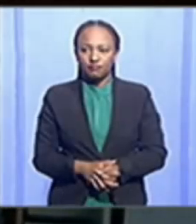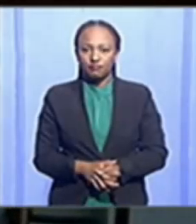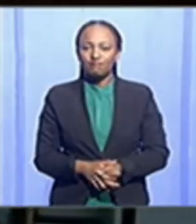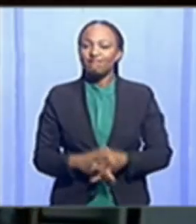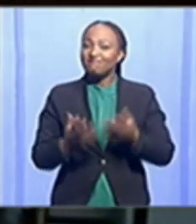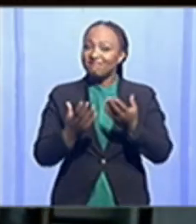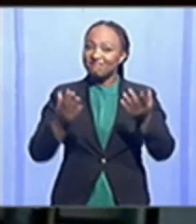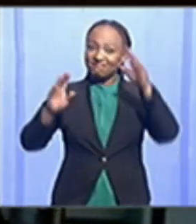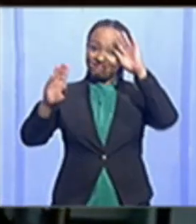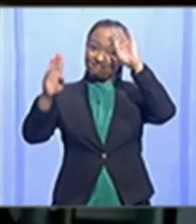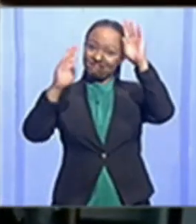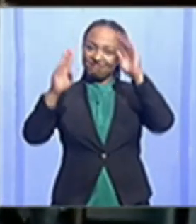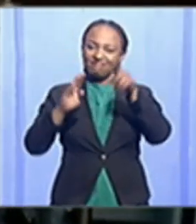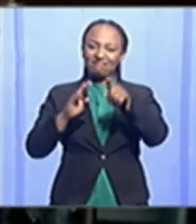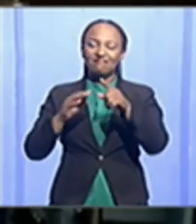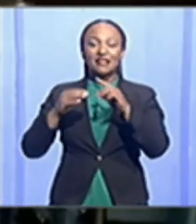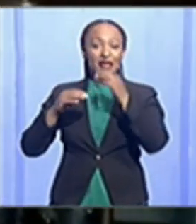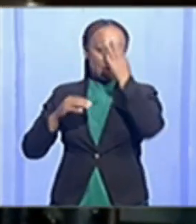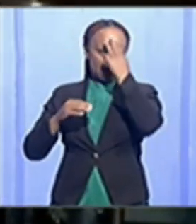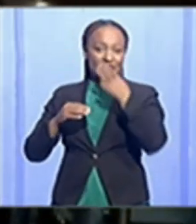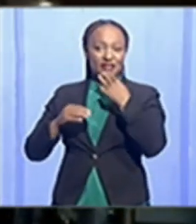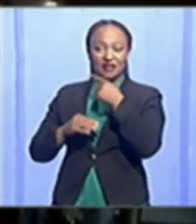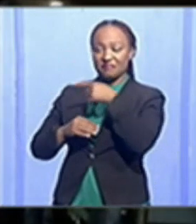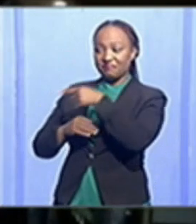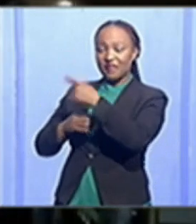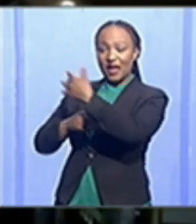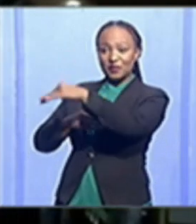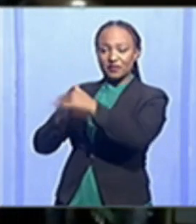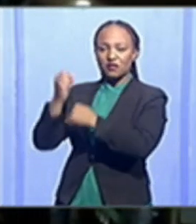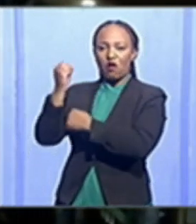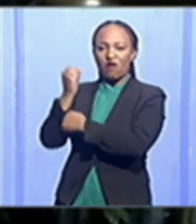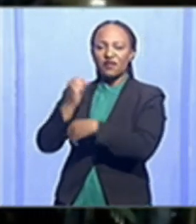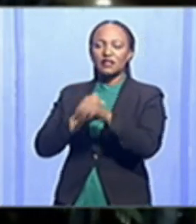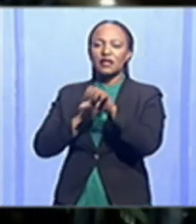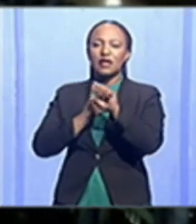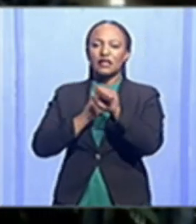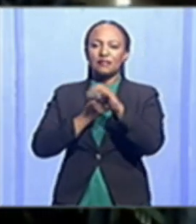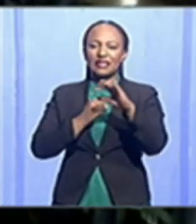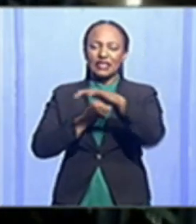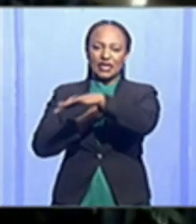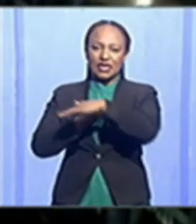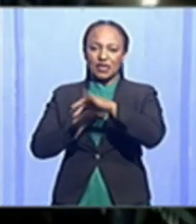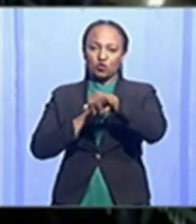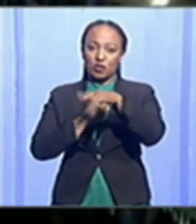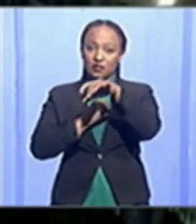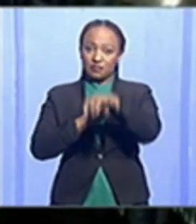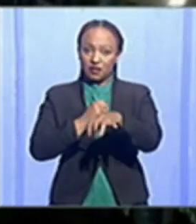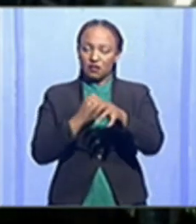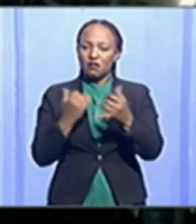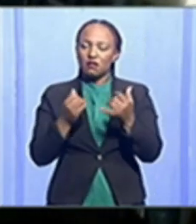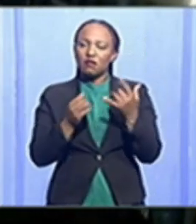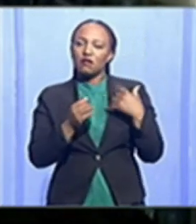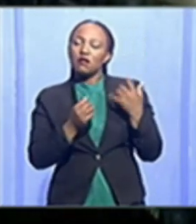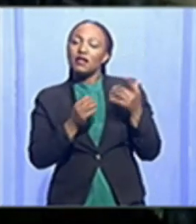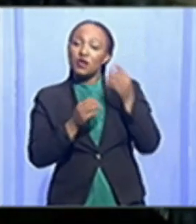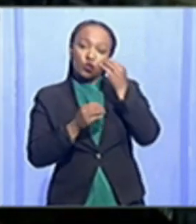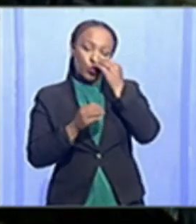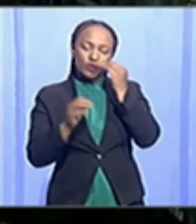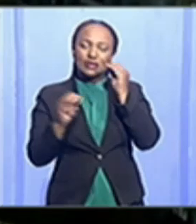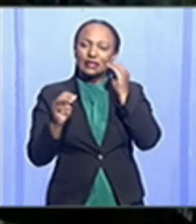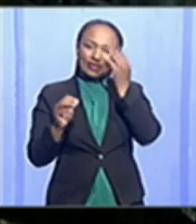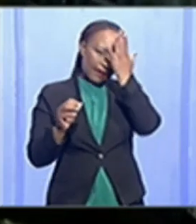Beshun Thobela seswantšho se ke dikantoro kgolo tša SABC tše dulego ka Auckland Park mono Johannesburg gomme ditaba tše ke tša leleme la Sepedi